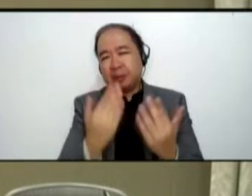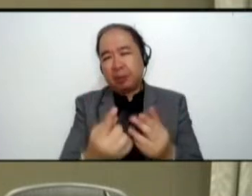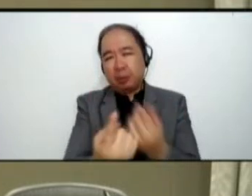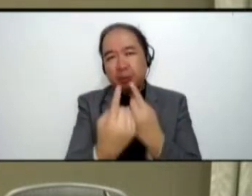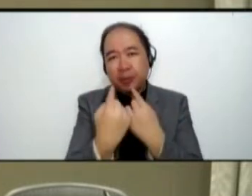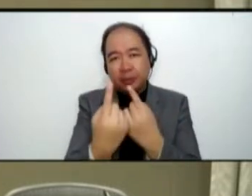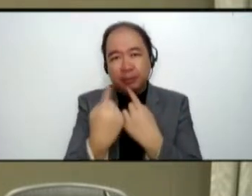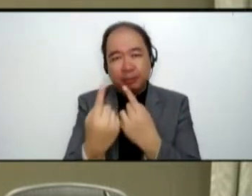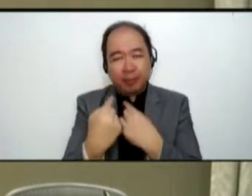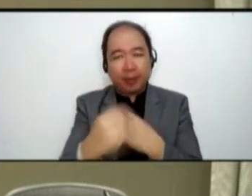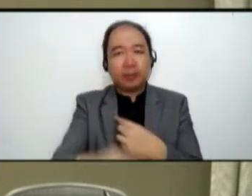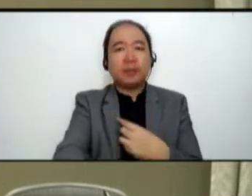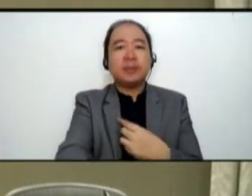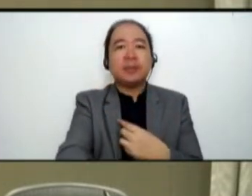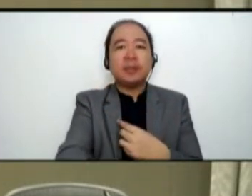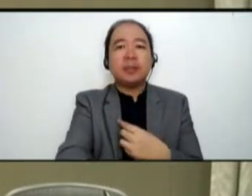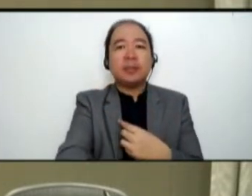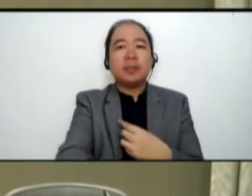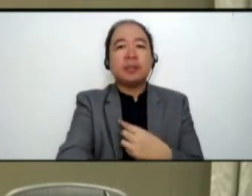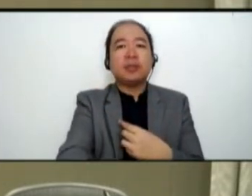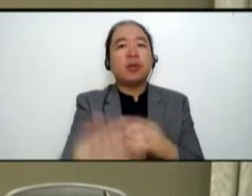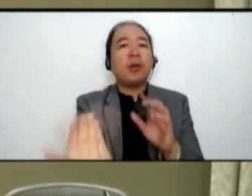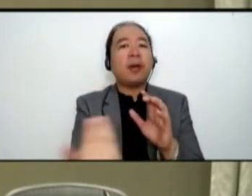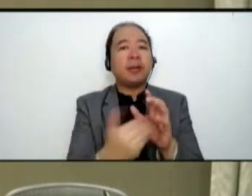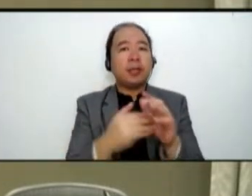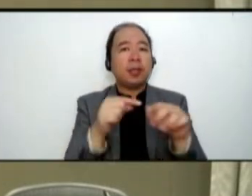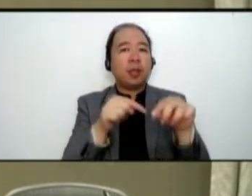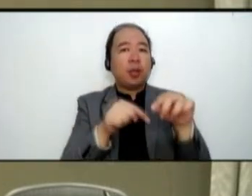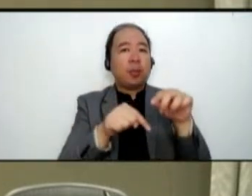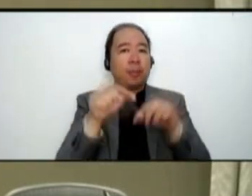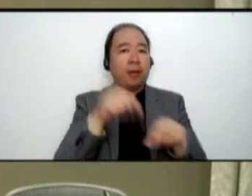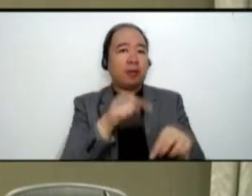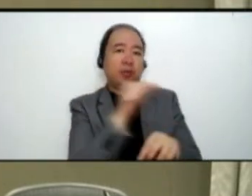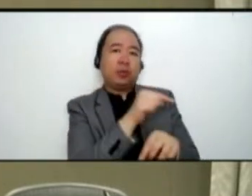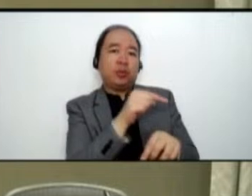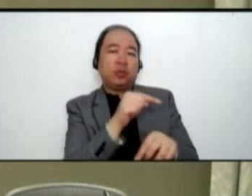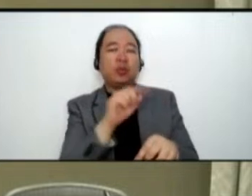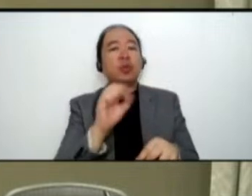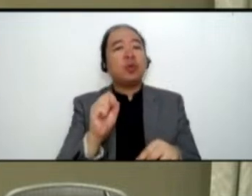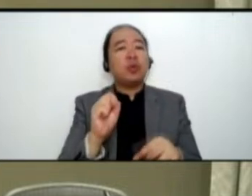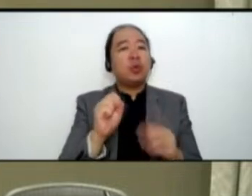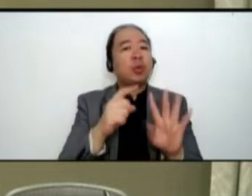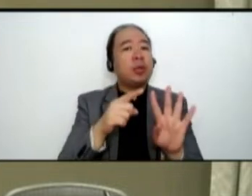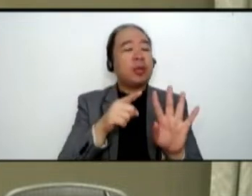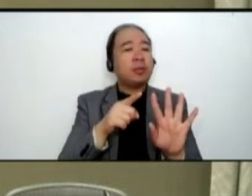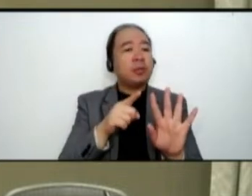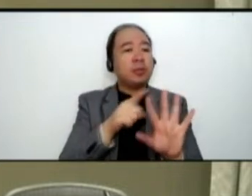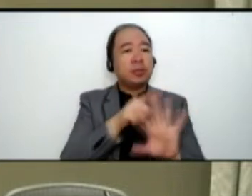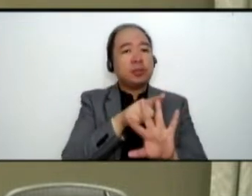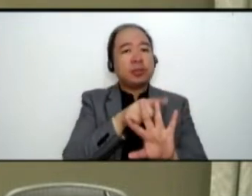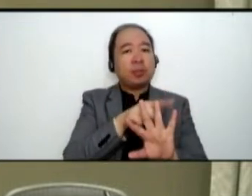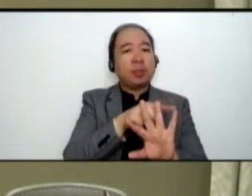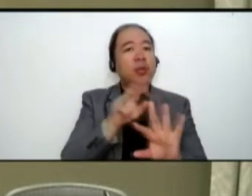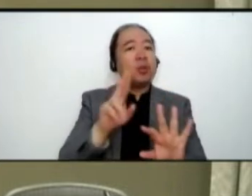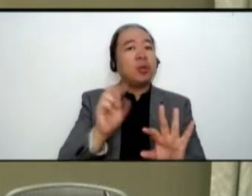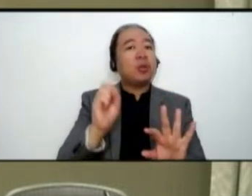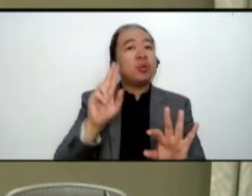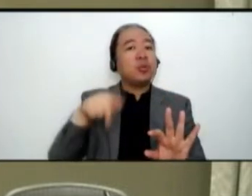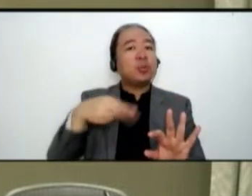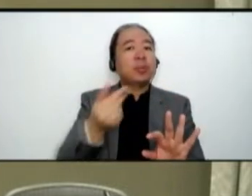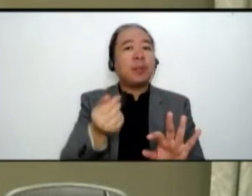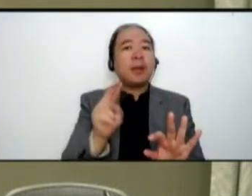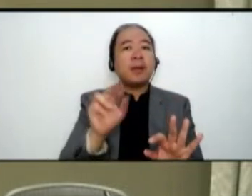I would like to come back to you, Mrs. Supanada Lawachai. Based on your experience working in Thailand, what